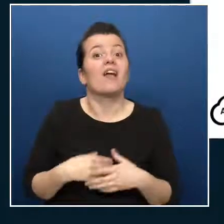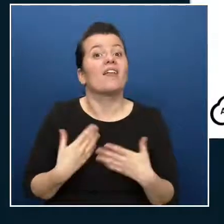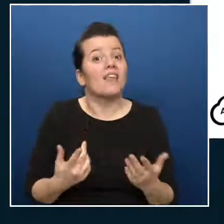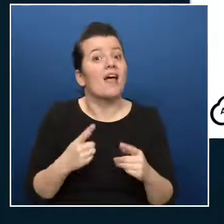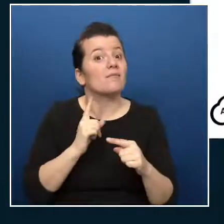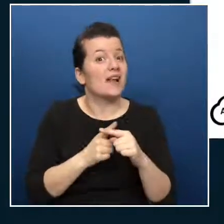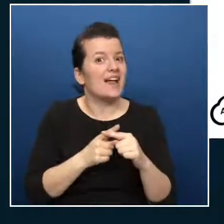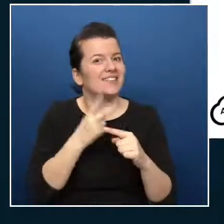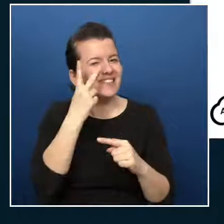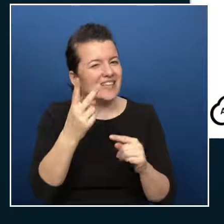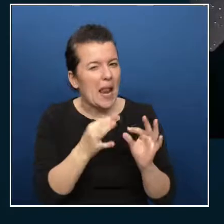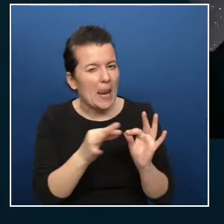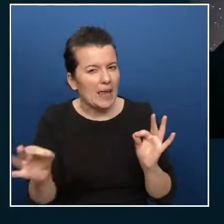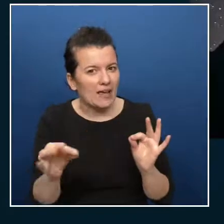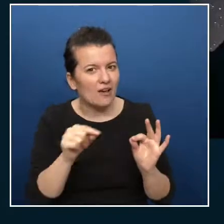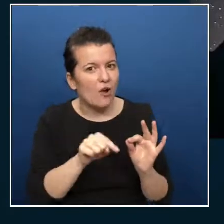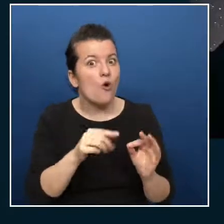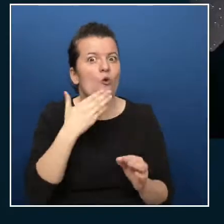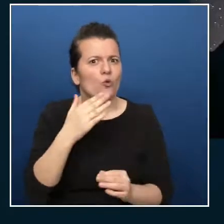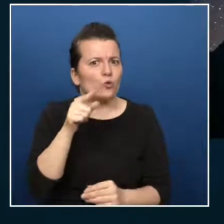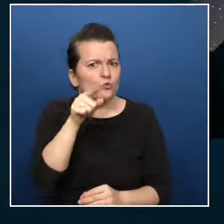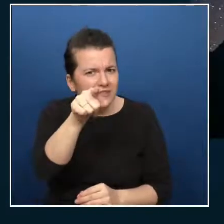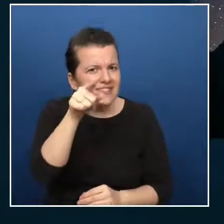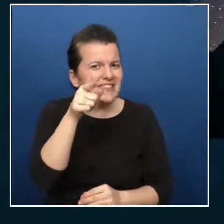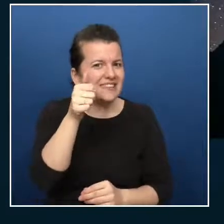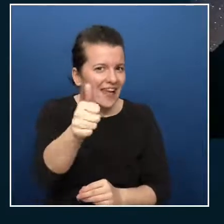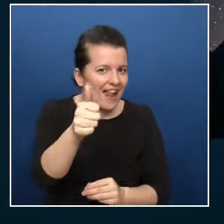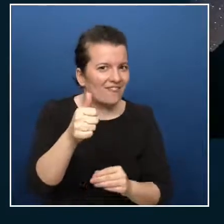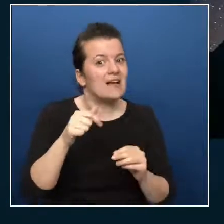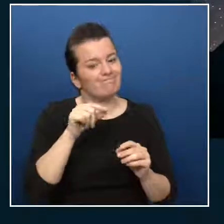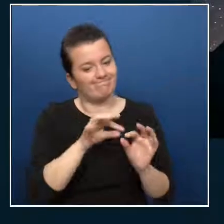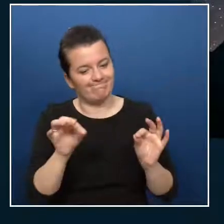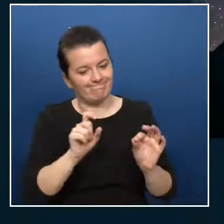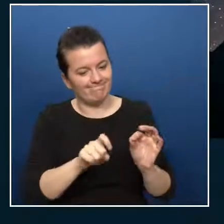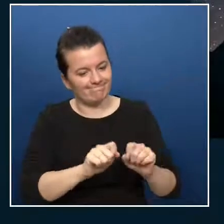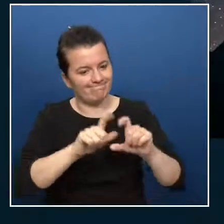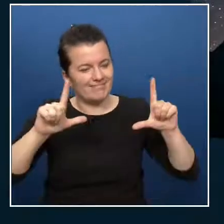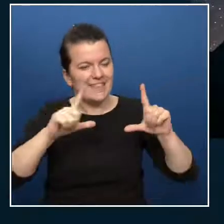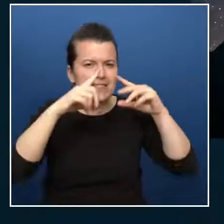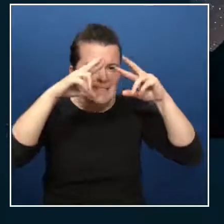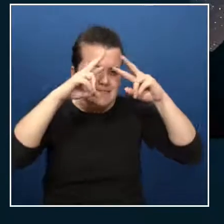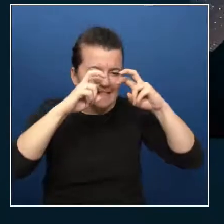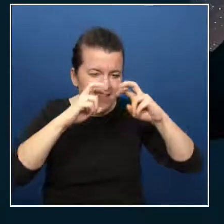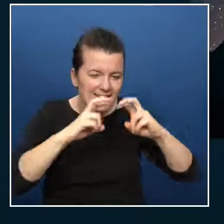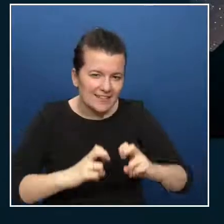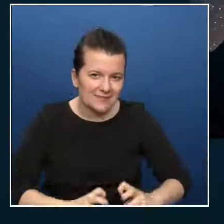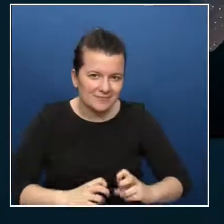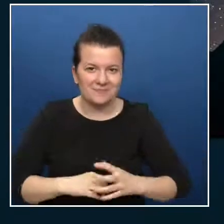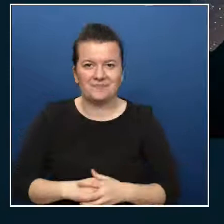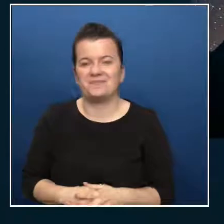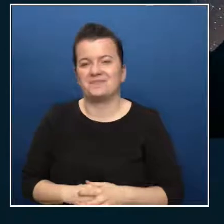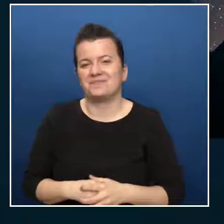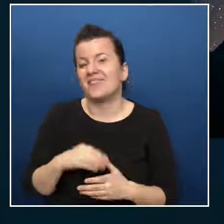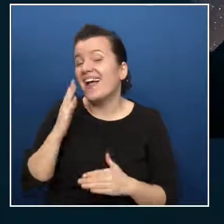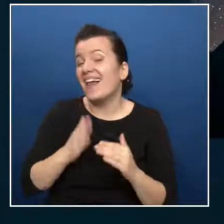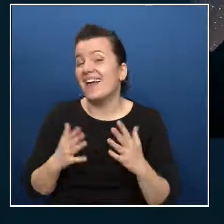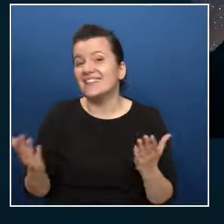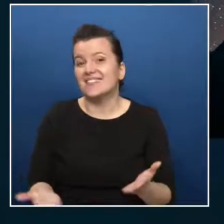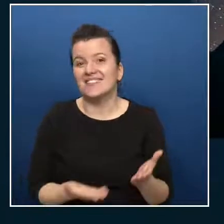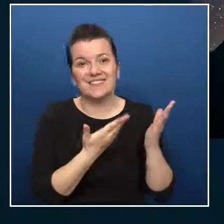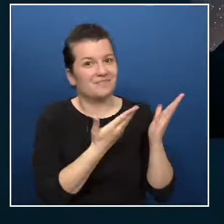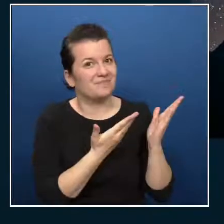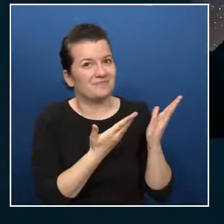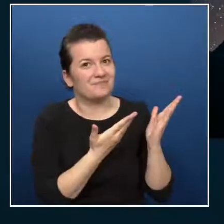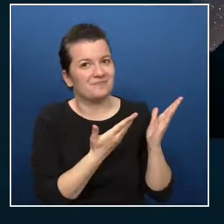out after this talk. And lastly, I would like to share this quote of Benjamin